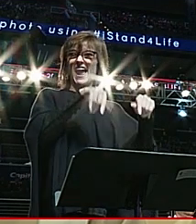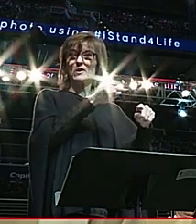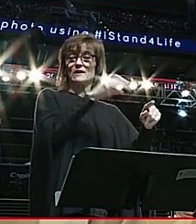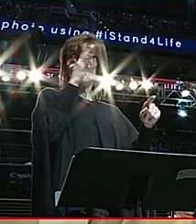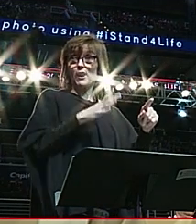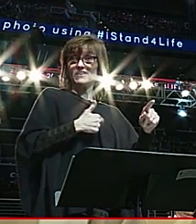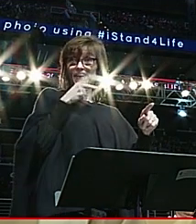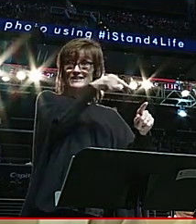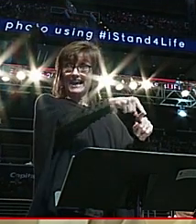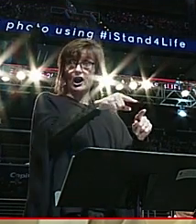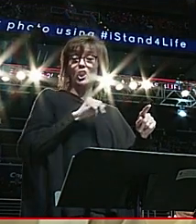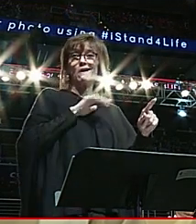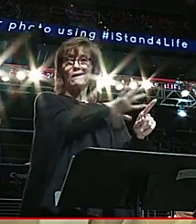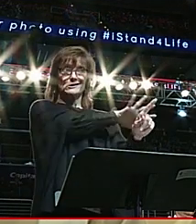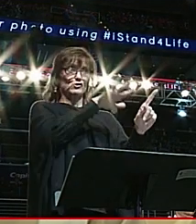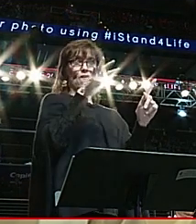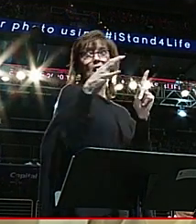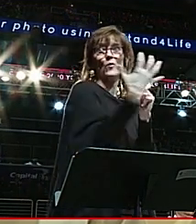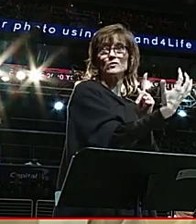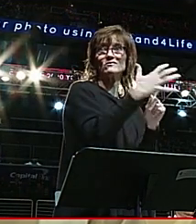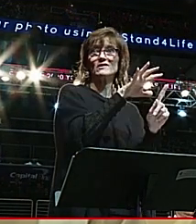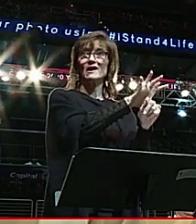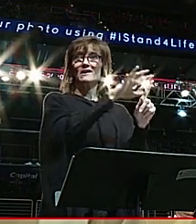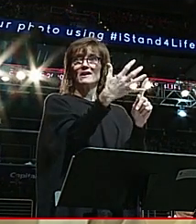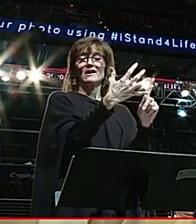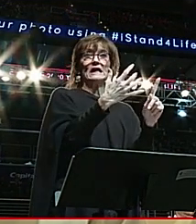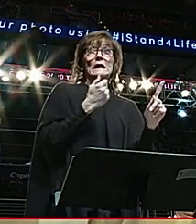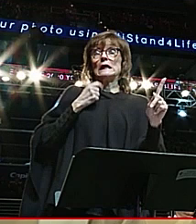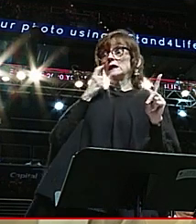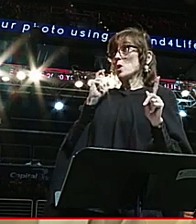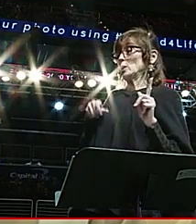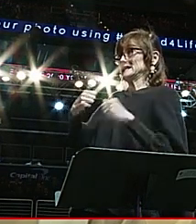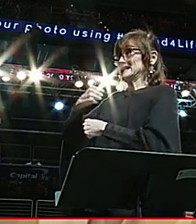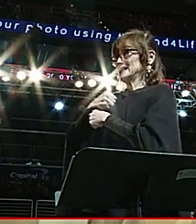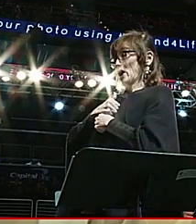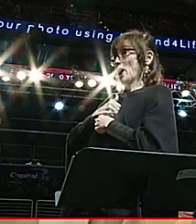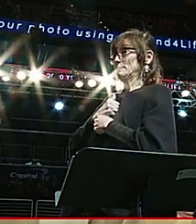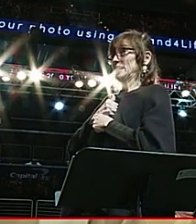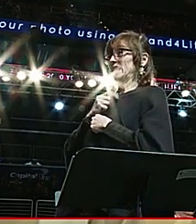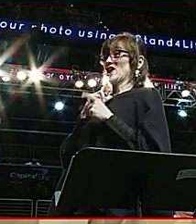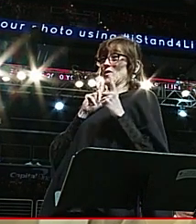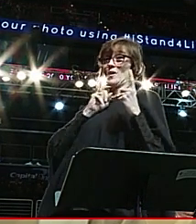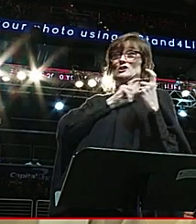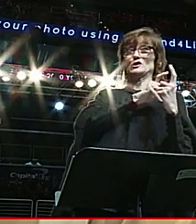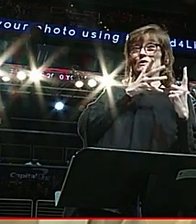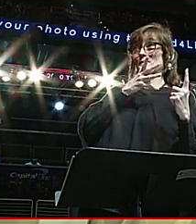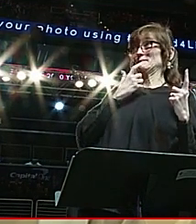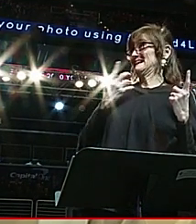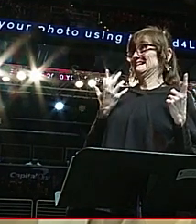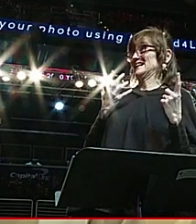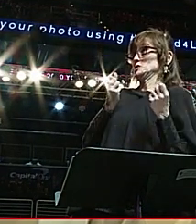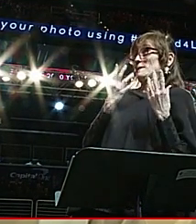when the servant of the prophet sees the army, he rushes back to his master and says, "We're doomed. There are too